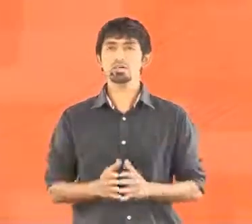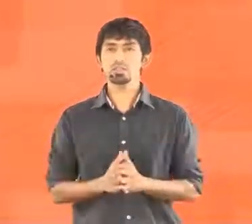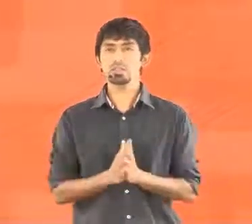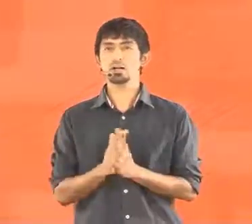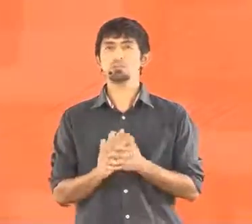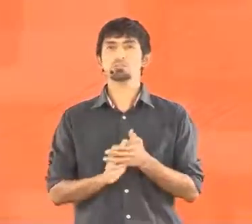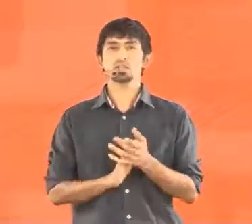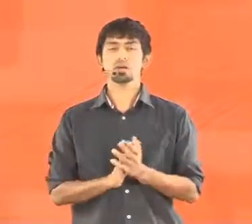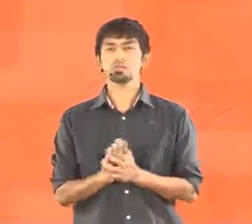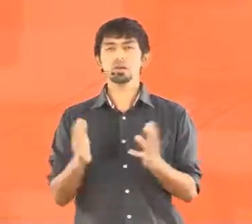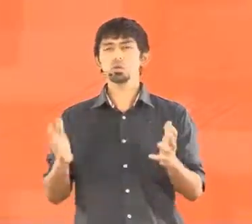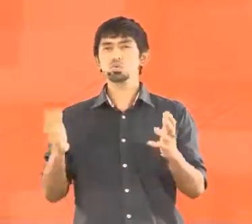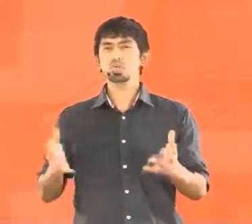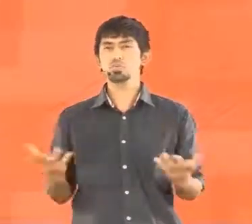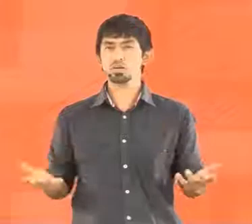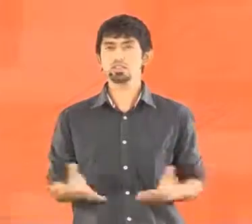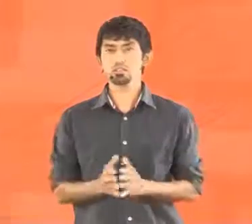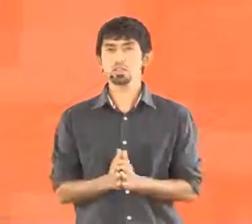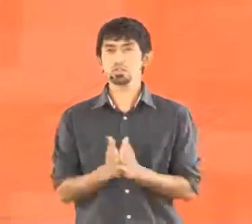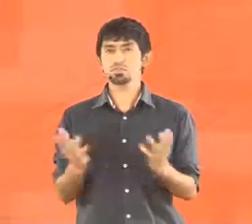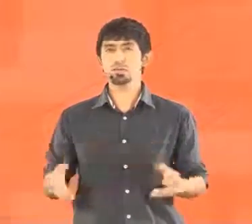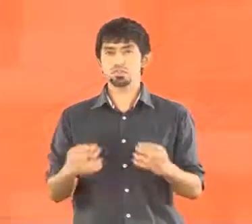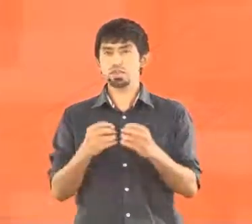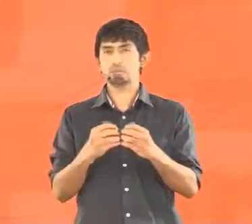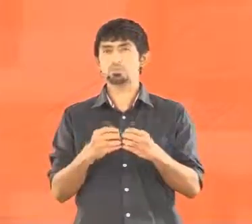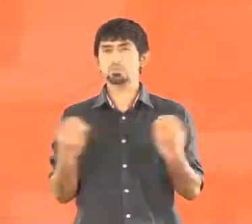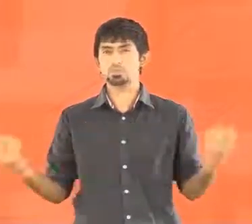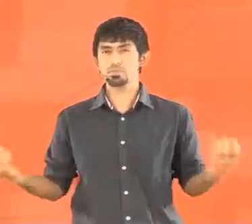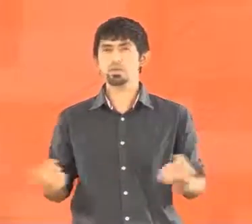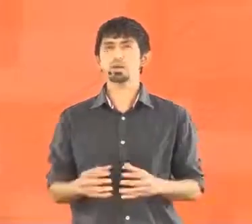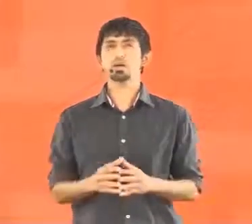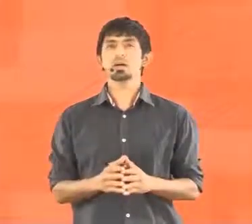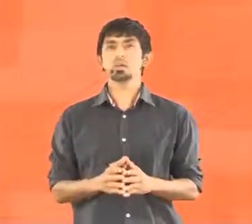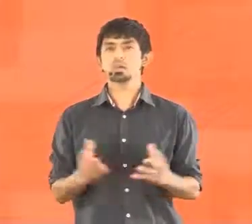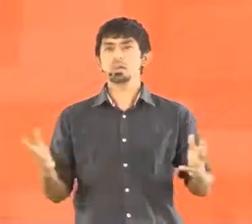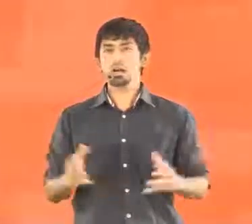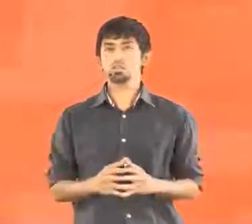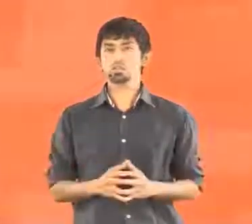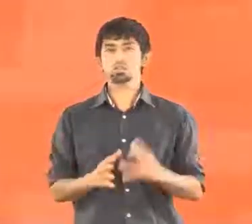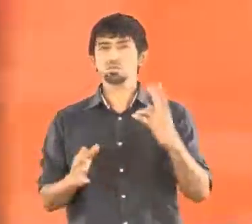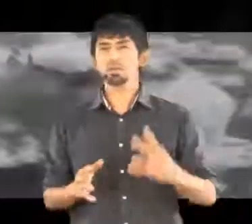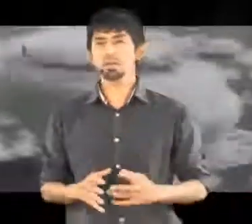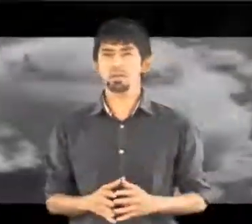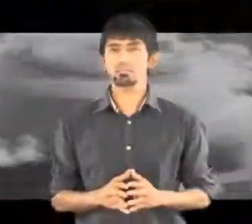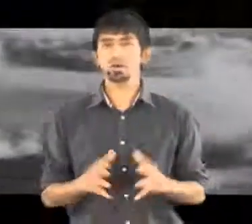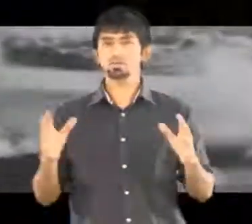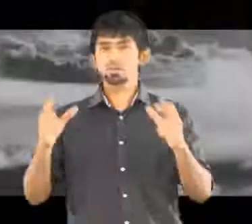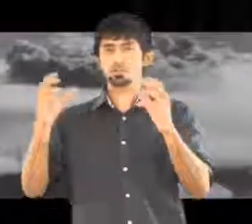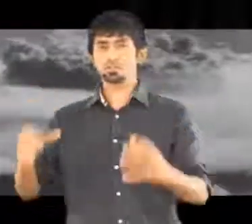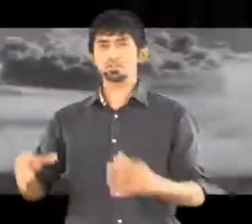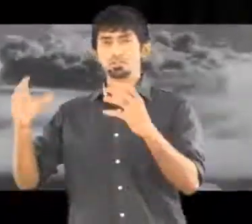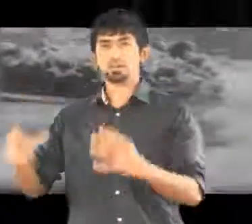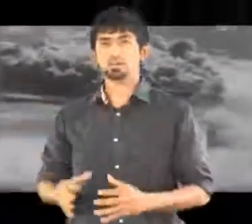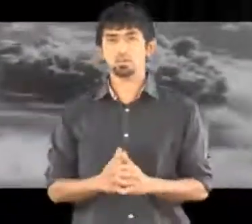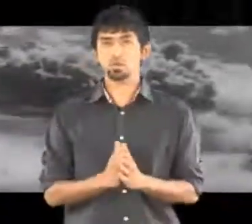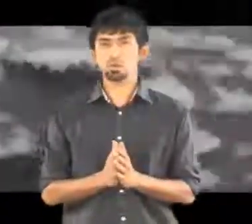figured this out a little. It was not too good that we figured this out because once we figured out that the atom could be split, what really happened was two big bombs were